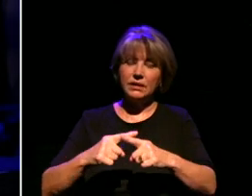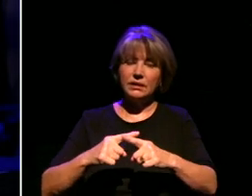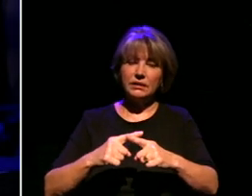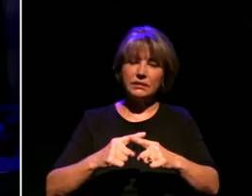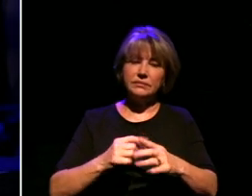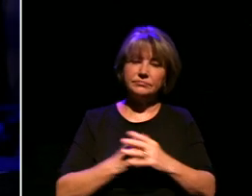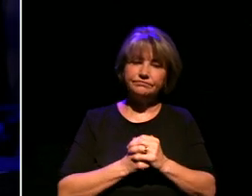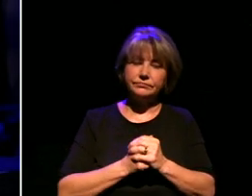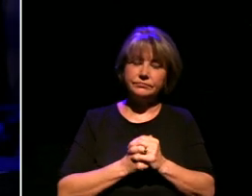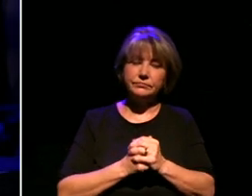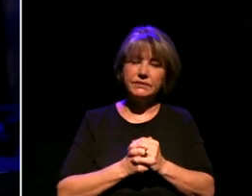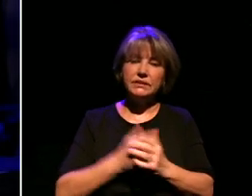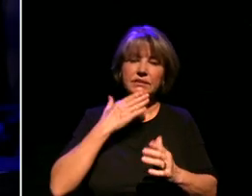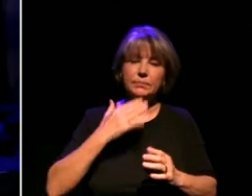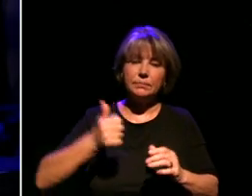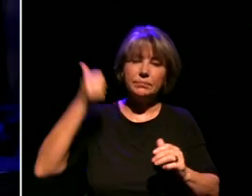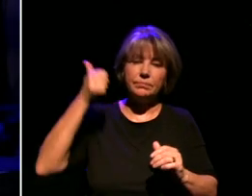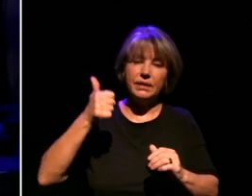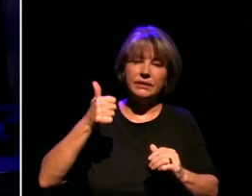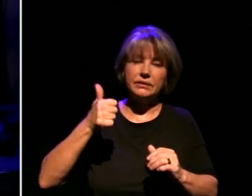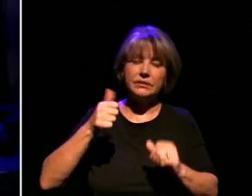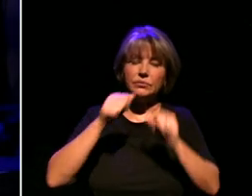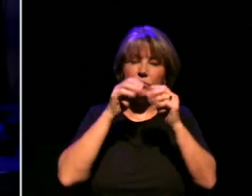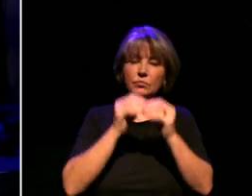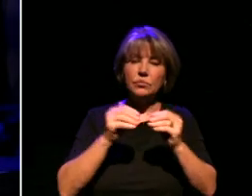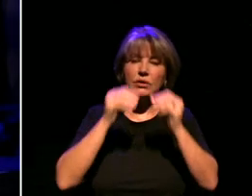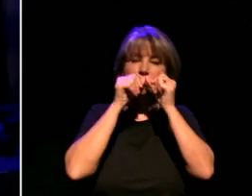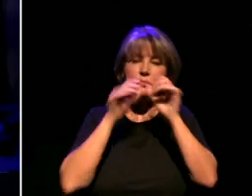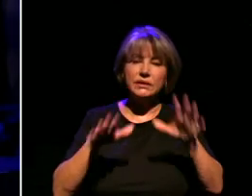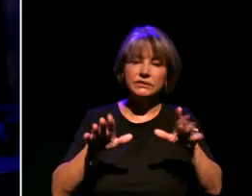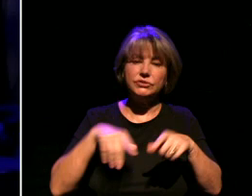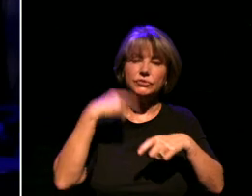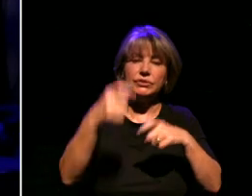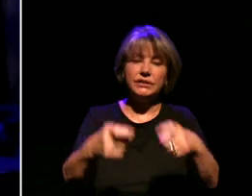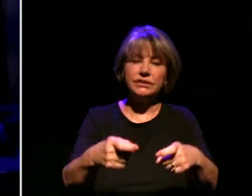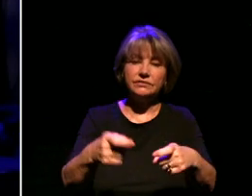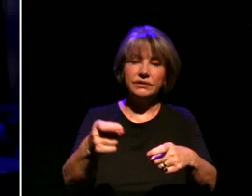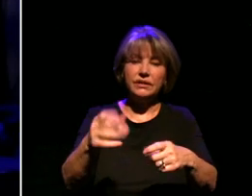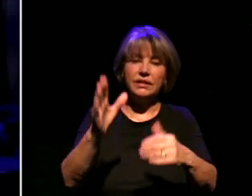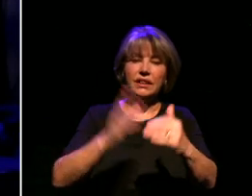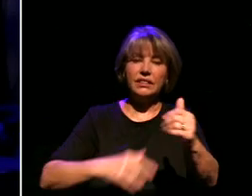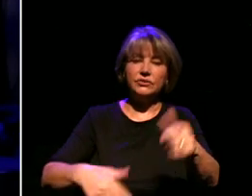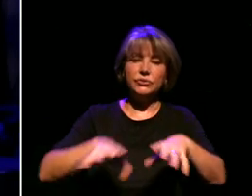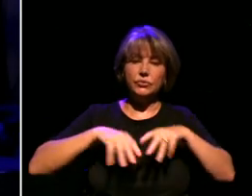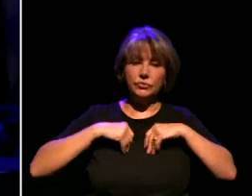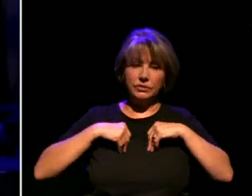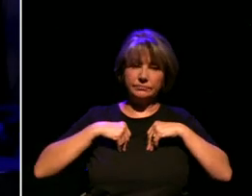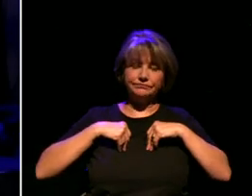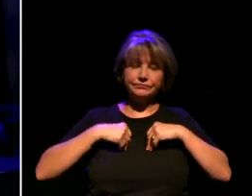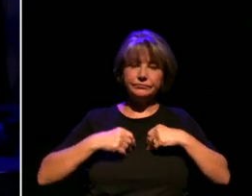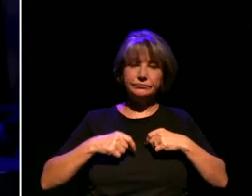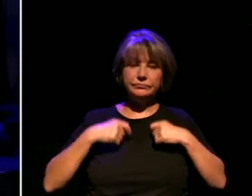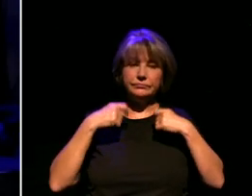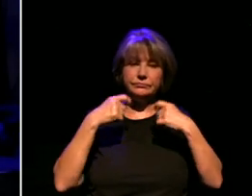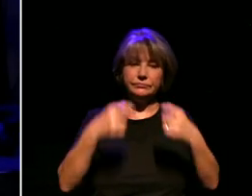bottom of our hearts. It's better and we're more blessed to give than to receive. And it allowed us to seek out opportunities in